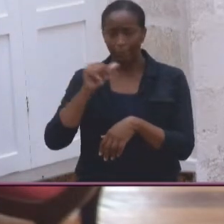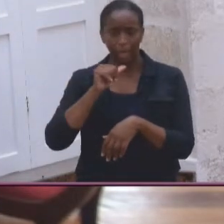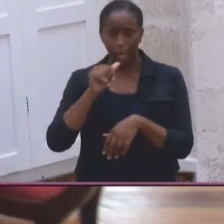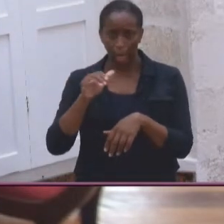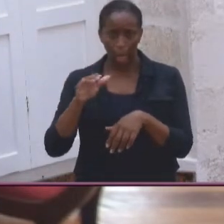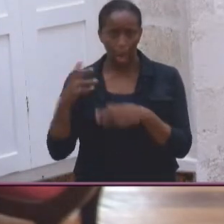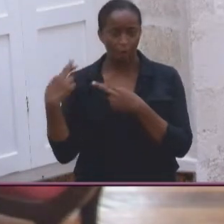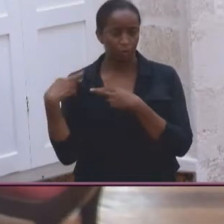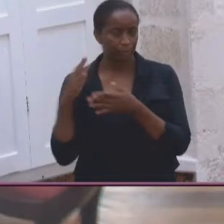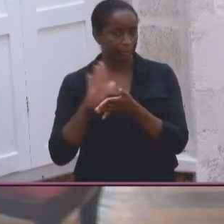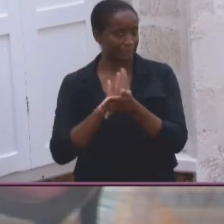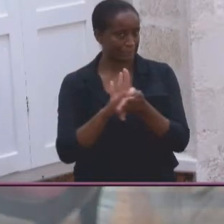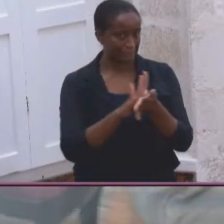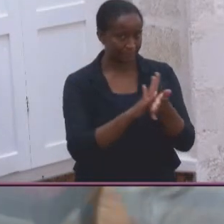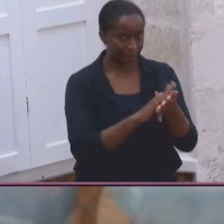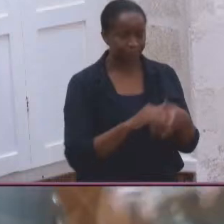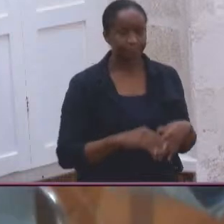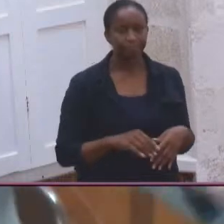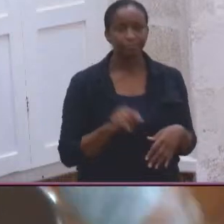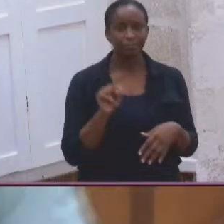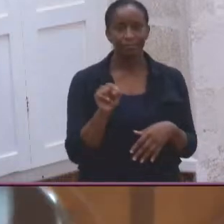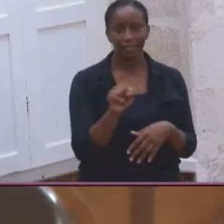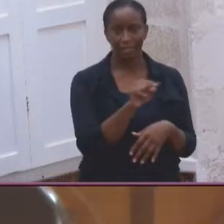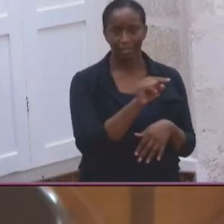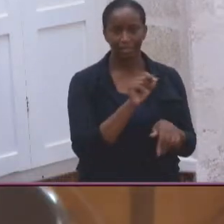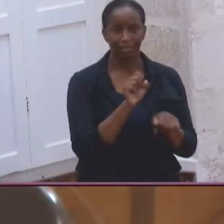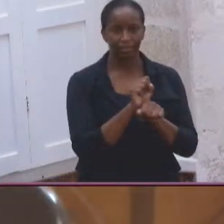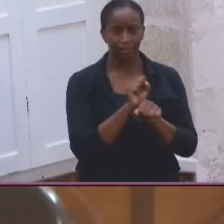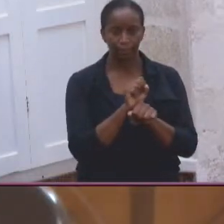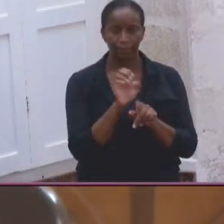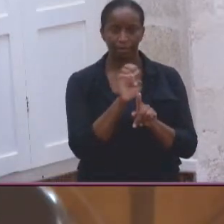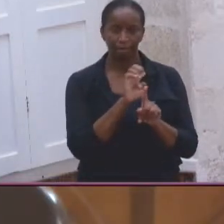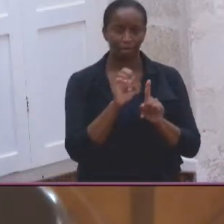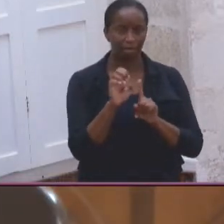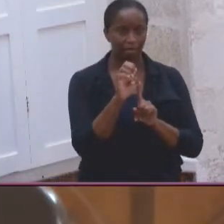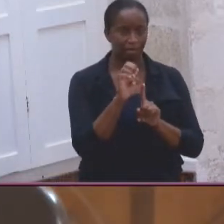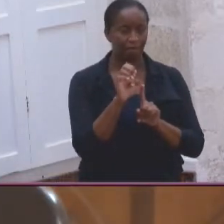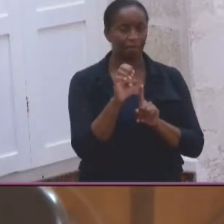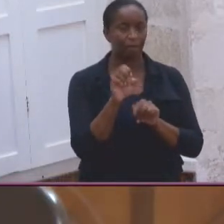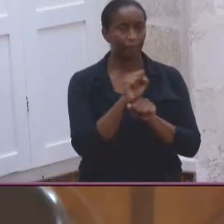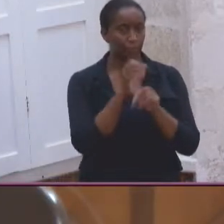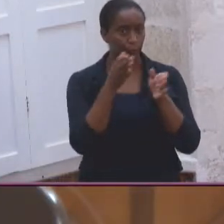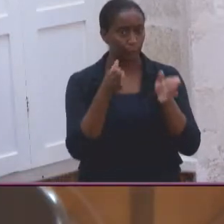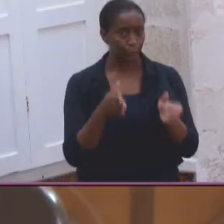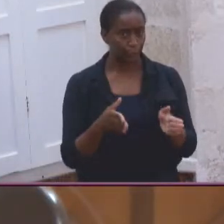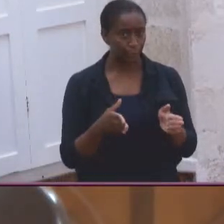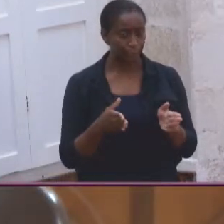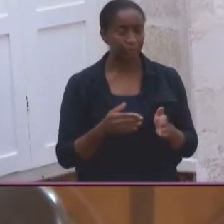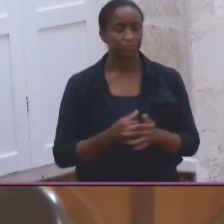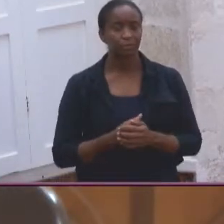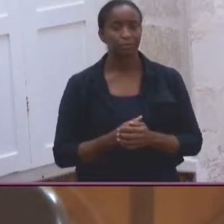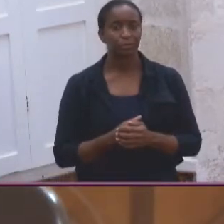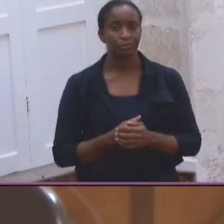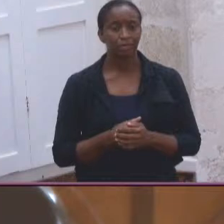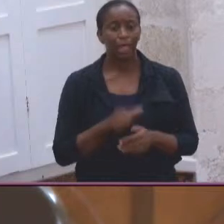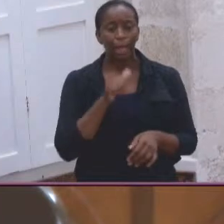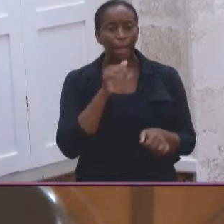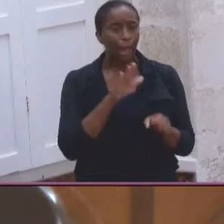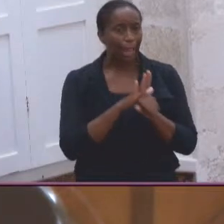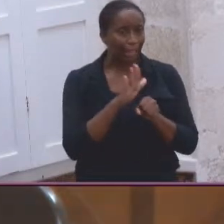Environmental officers, there are no environmental officers, so the government is to